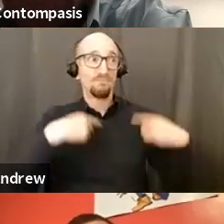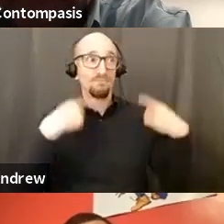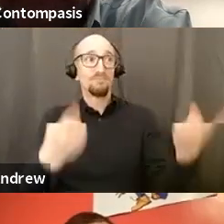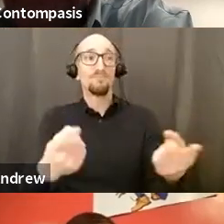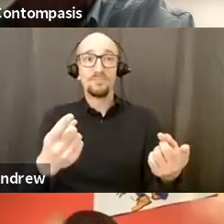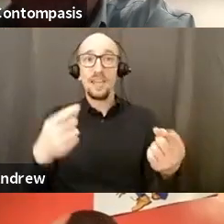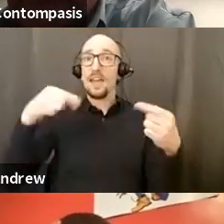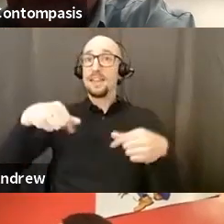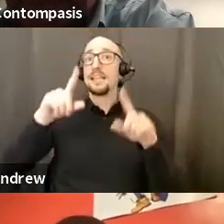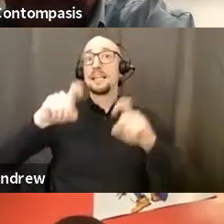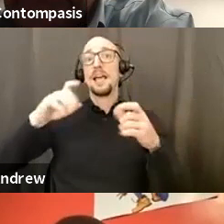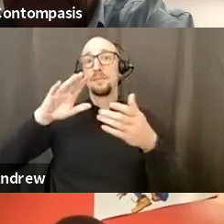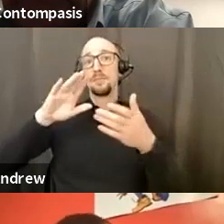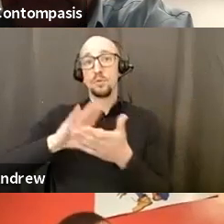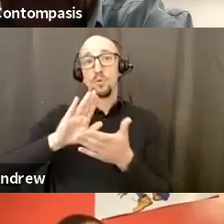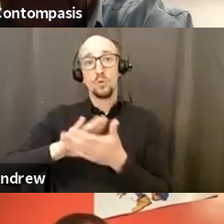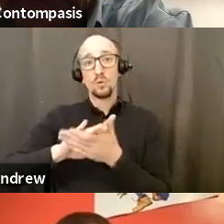process, 5th and 6th.